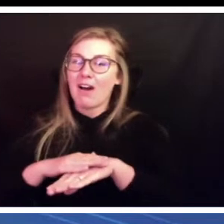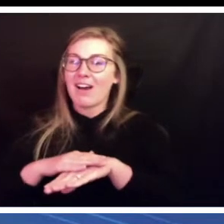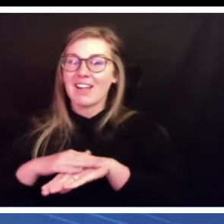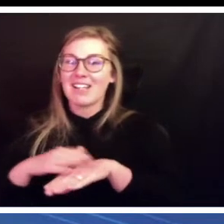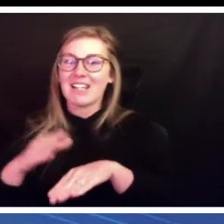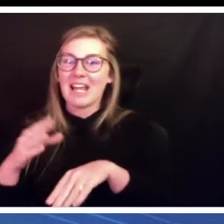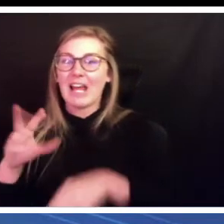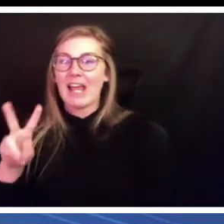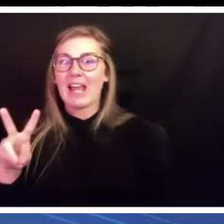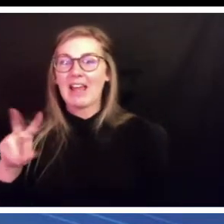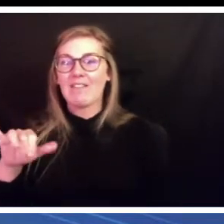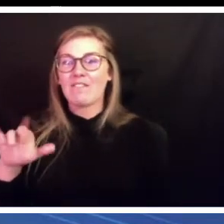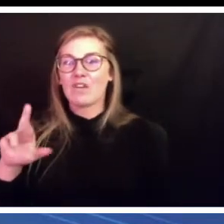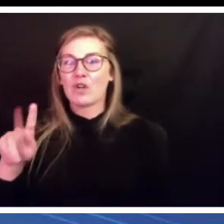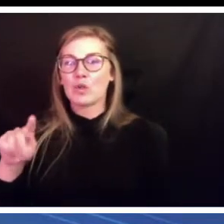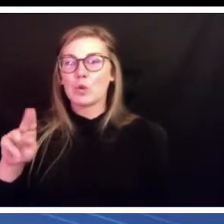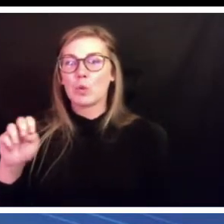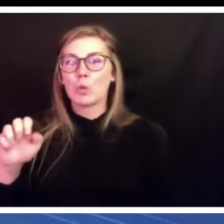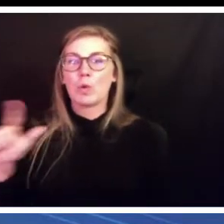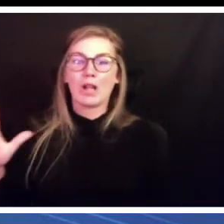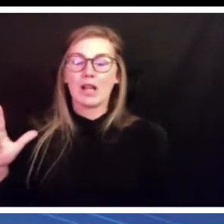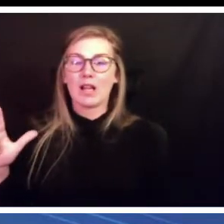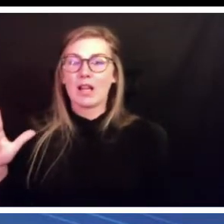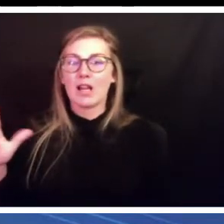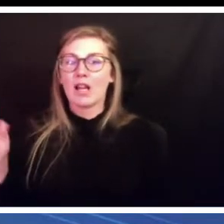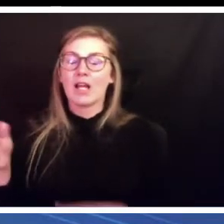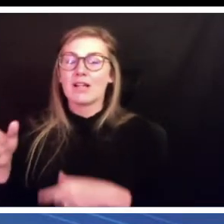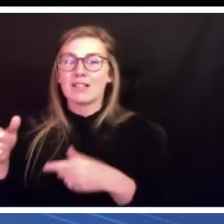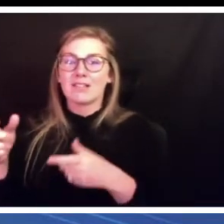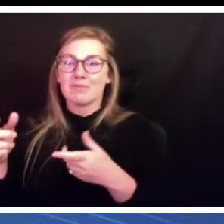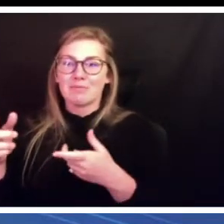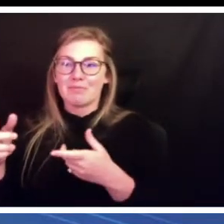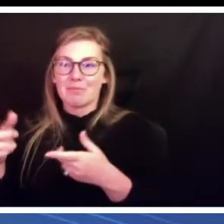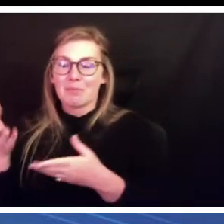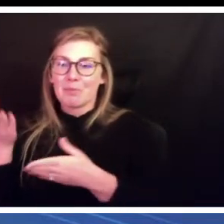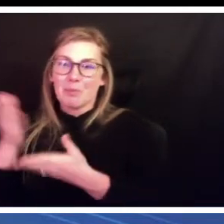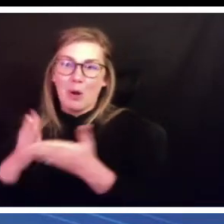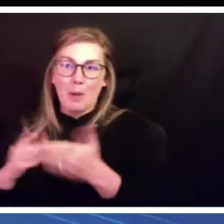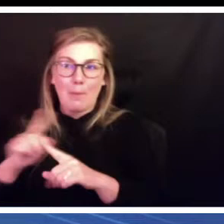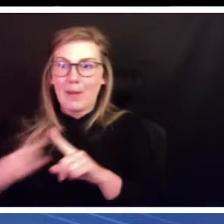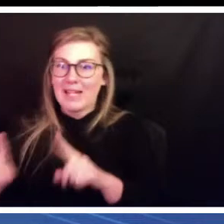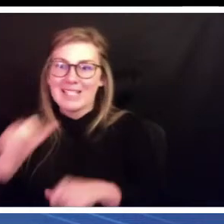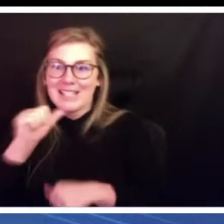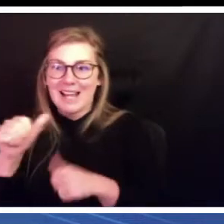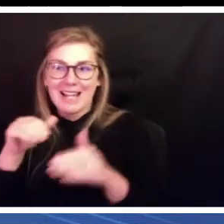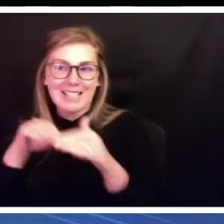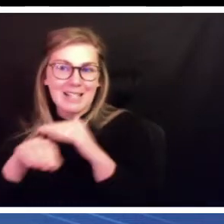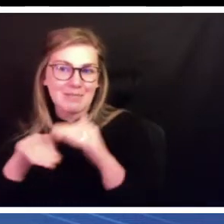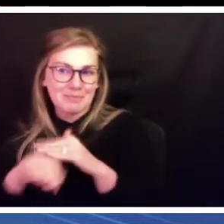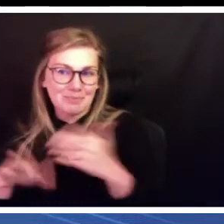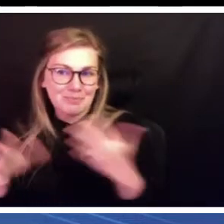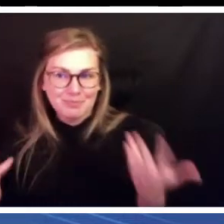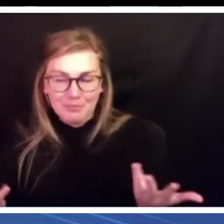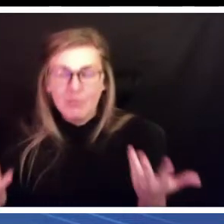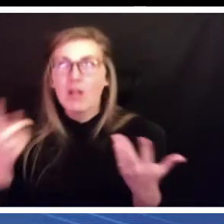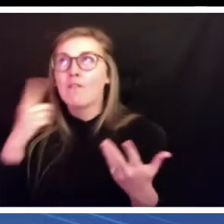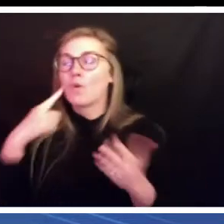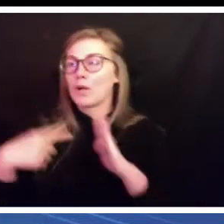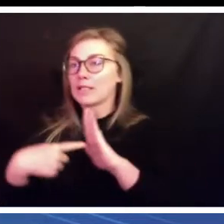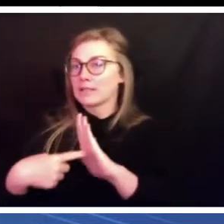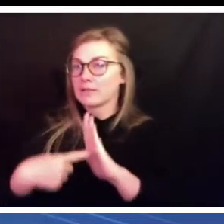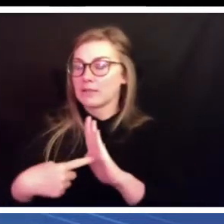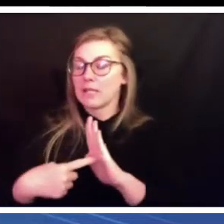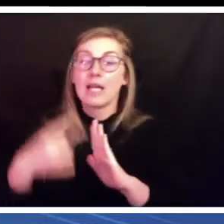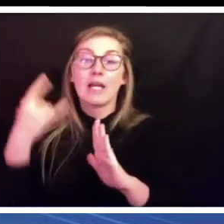on the virtual platform of their distribution. So let's say for example, a film is to be shown in a